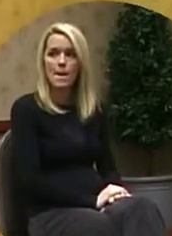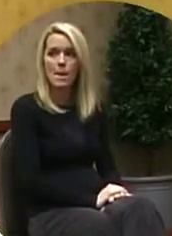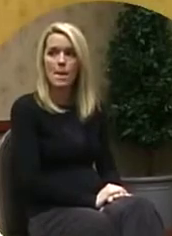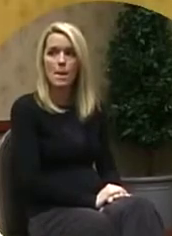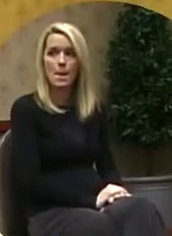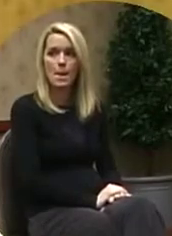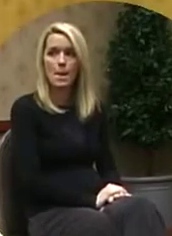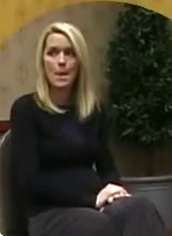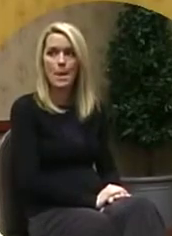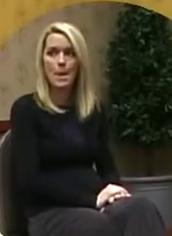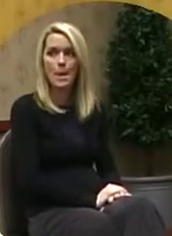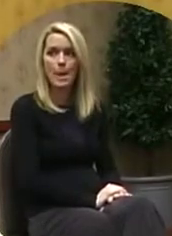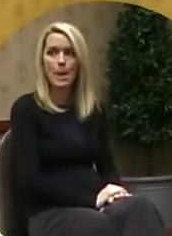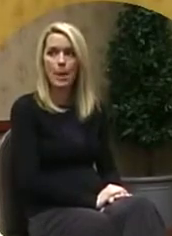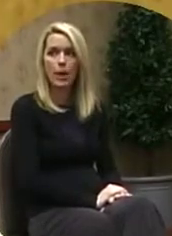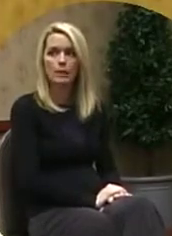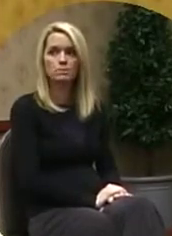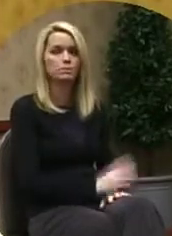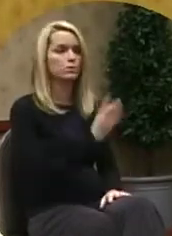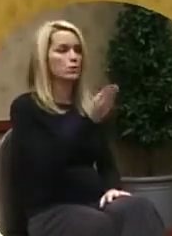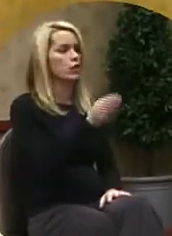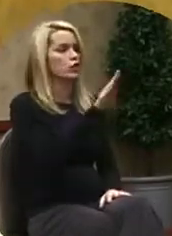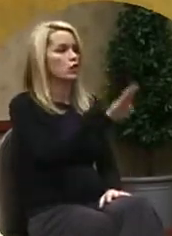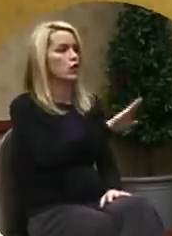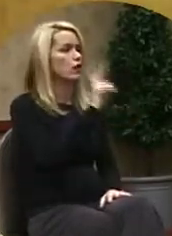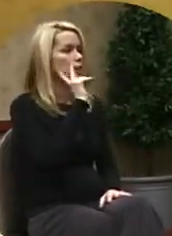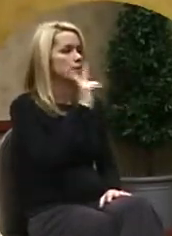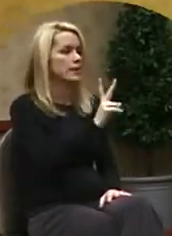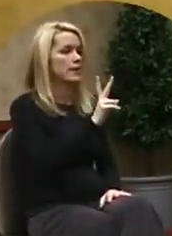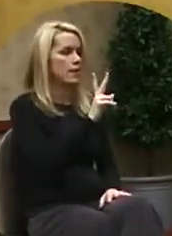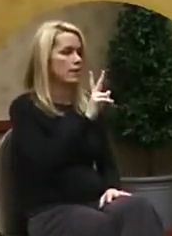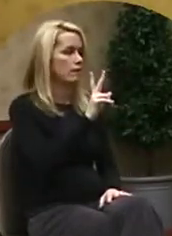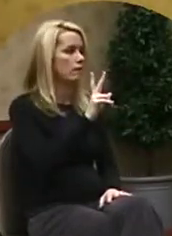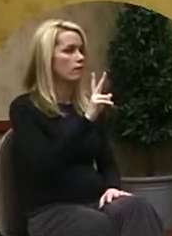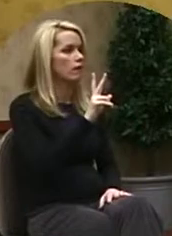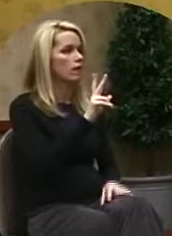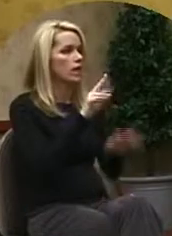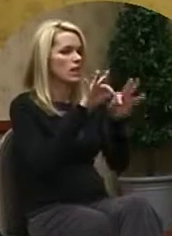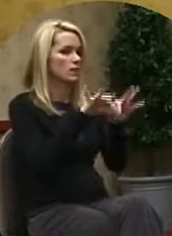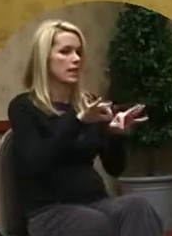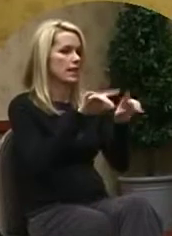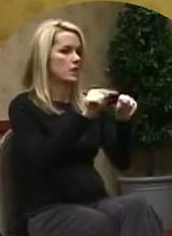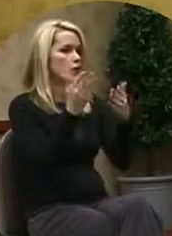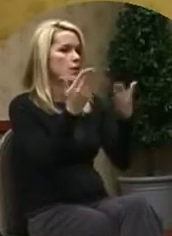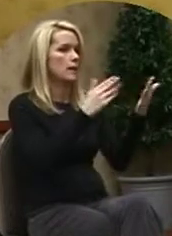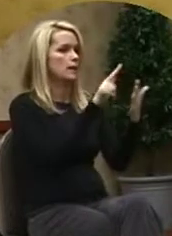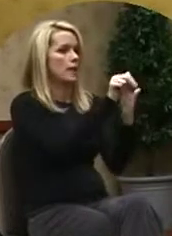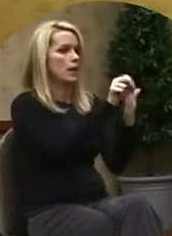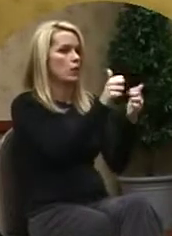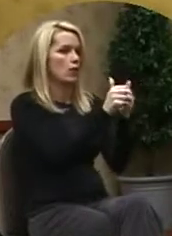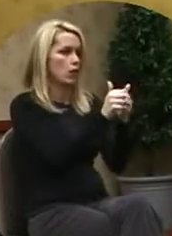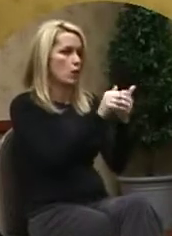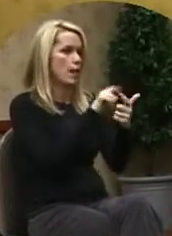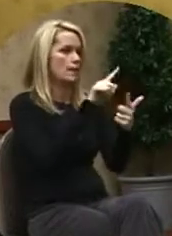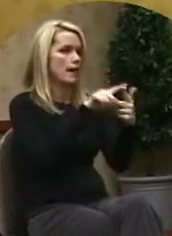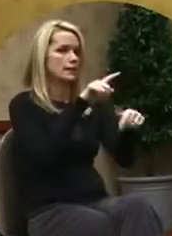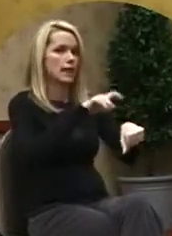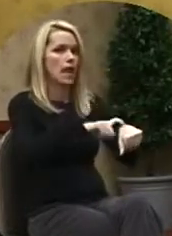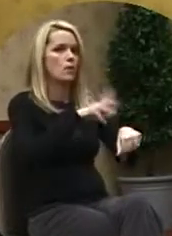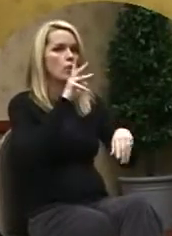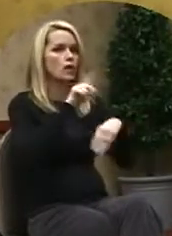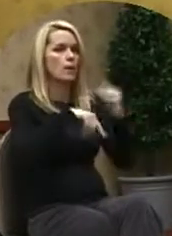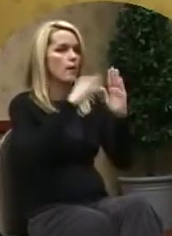to do. And actually, if you turn it over, you can see they've followed it out. And so I want you to bring this packet back with you next time as well, because we're going to talk